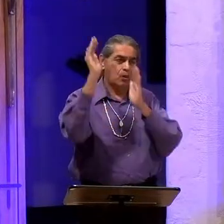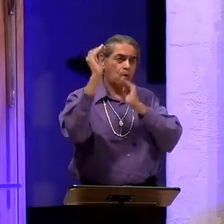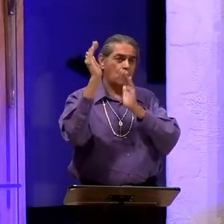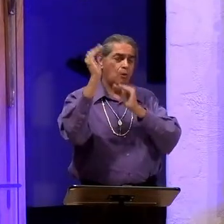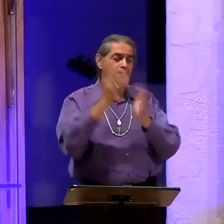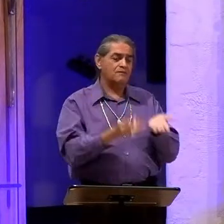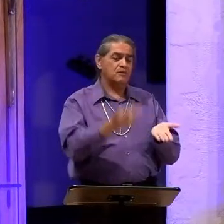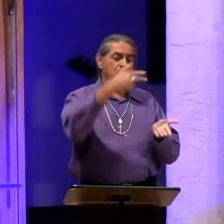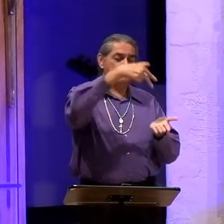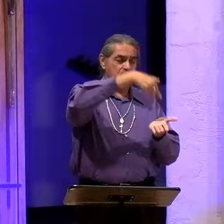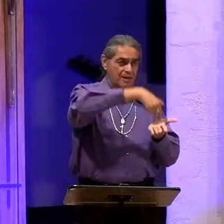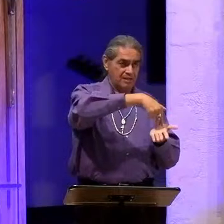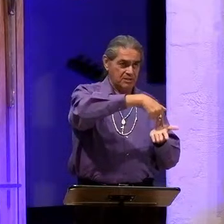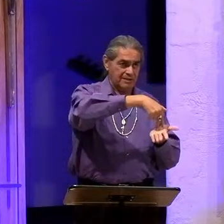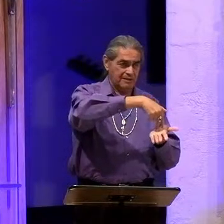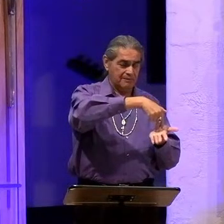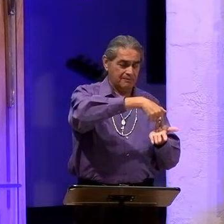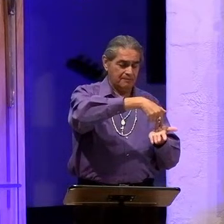resurrection.